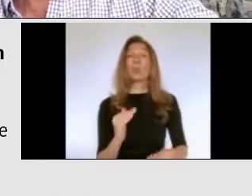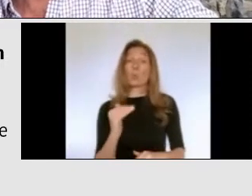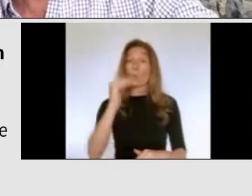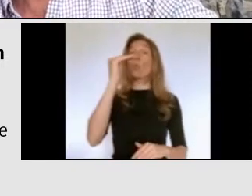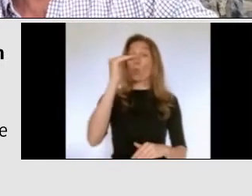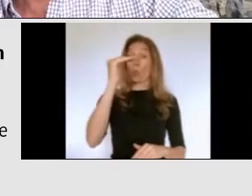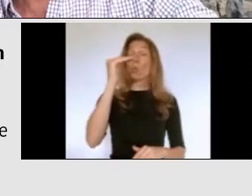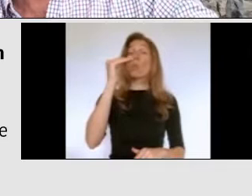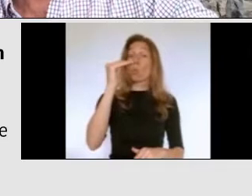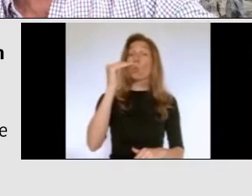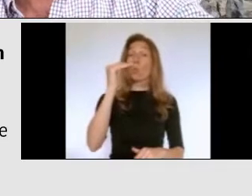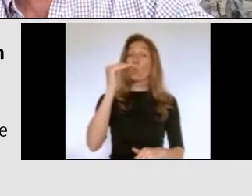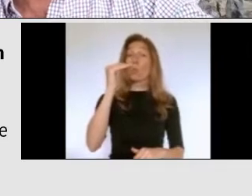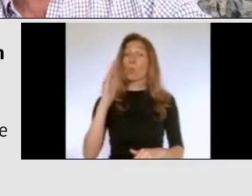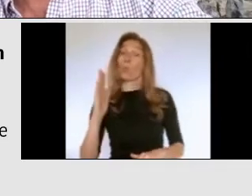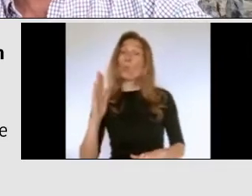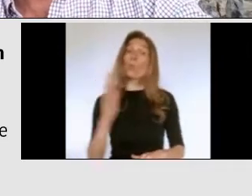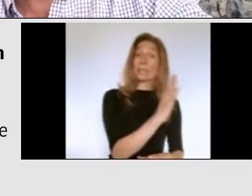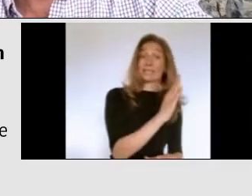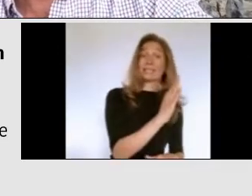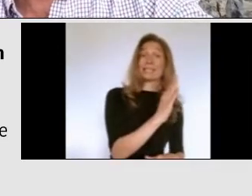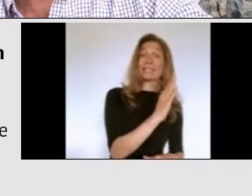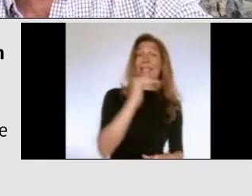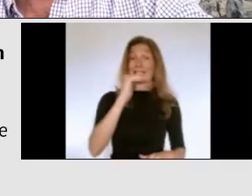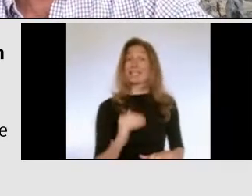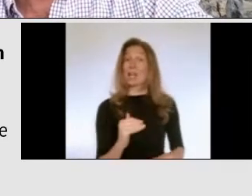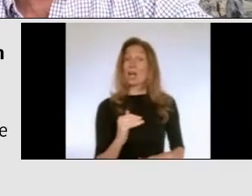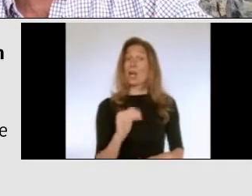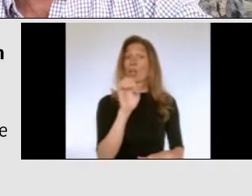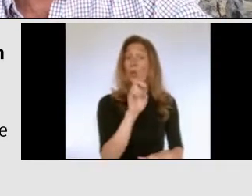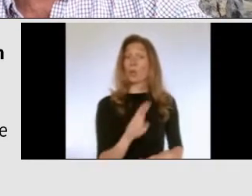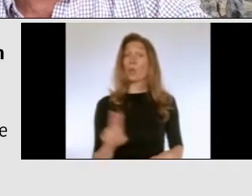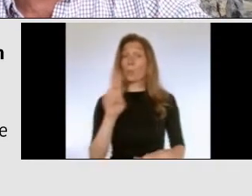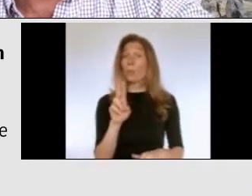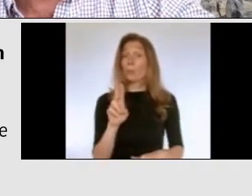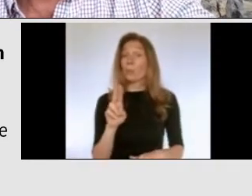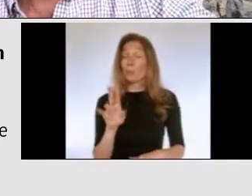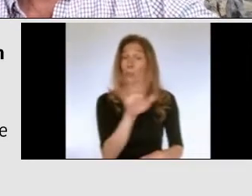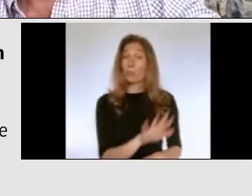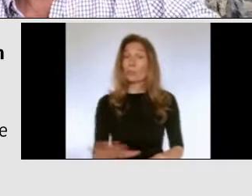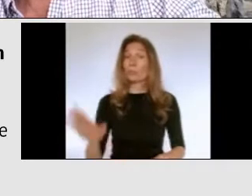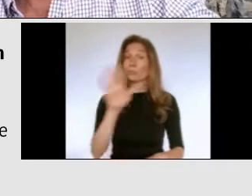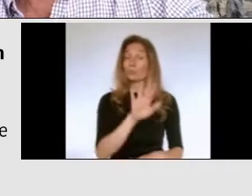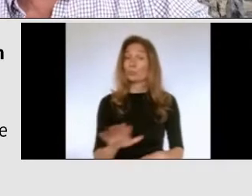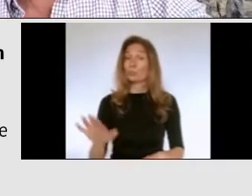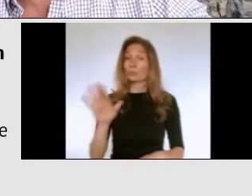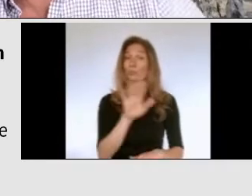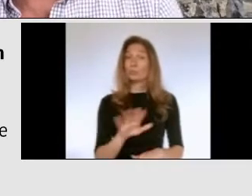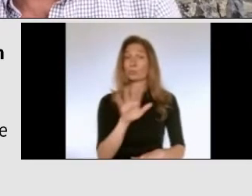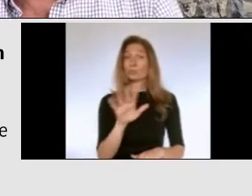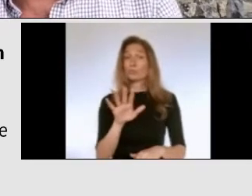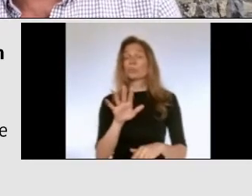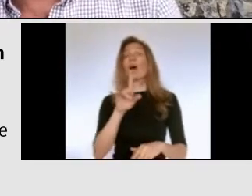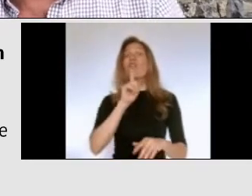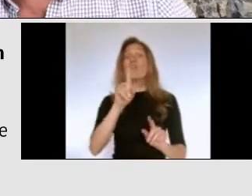from both Northern and Western and Southern Europe, from a whole range of